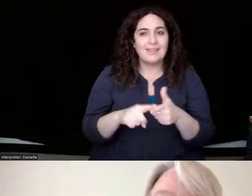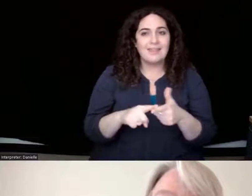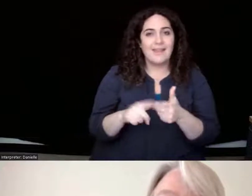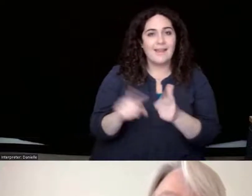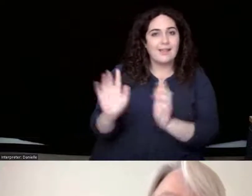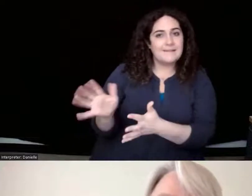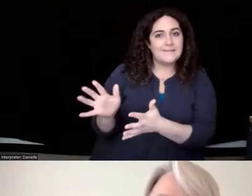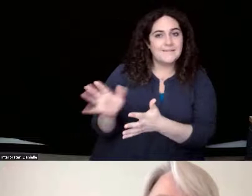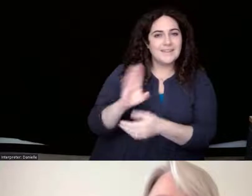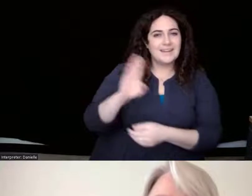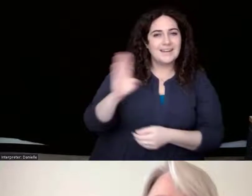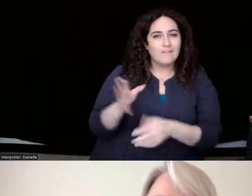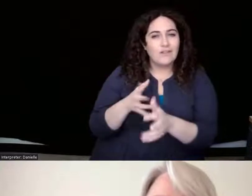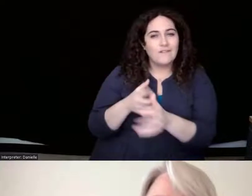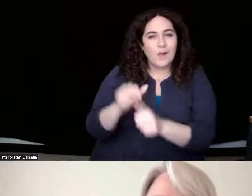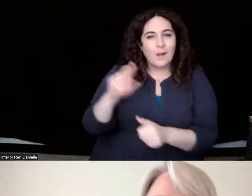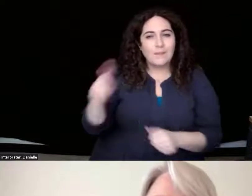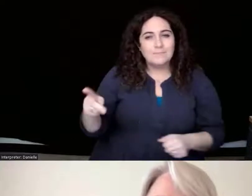So,